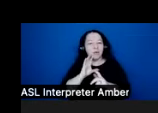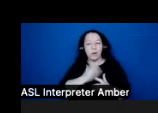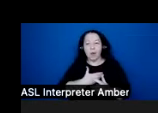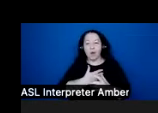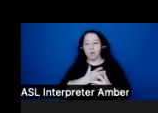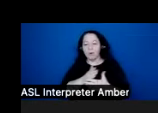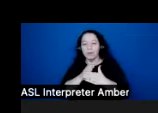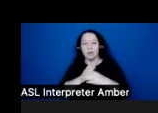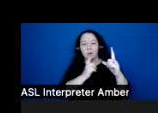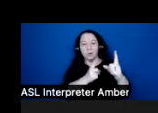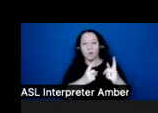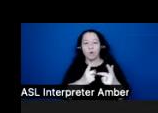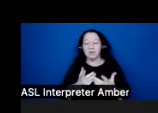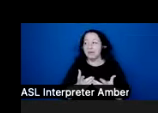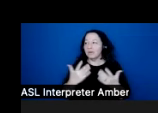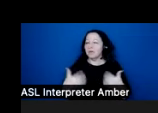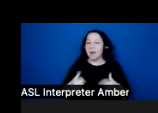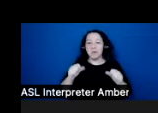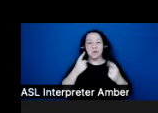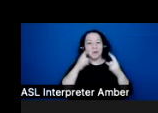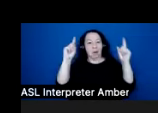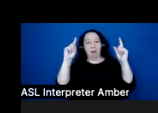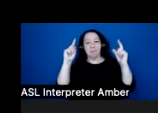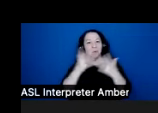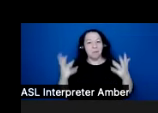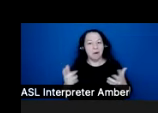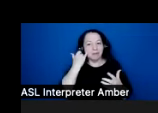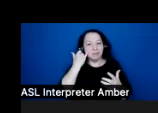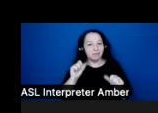might we be able to accomplish if we do that?